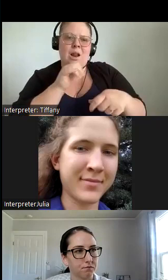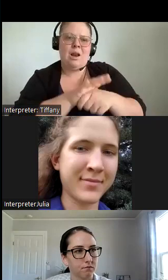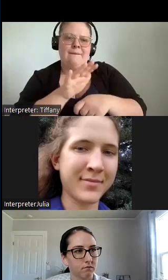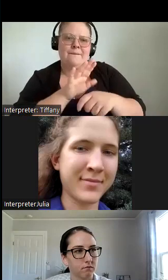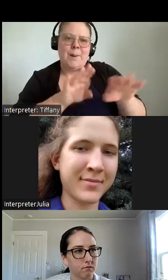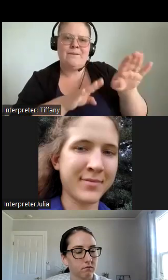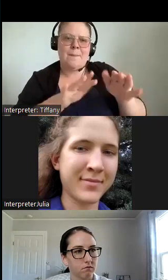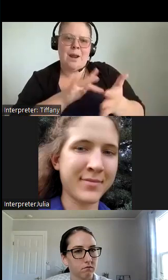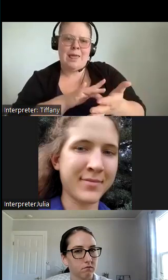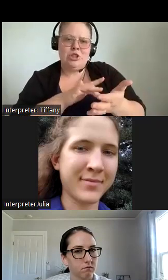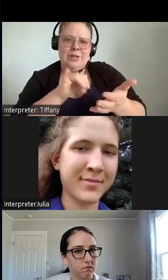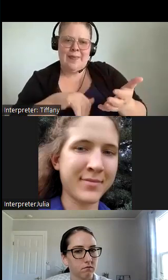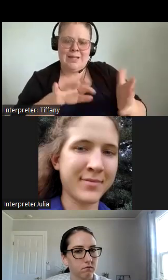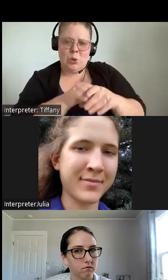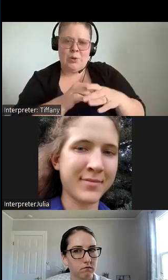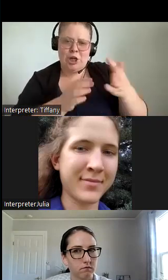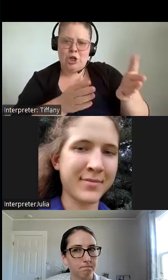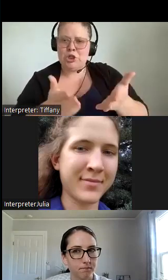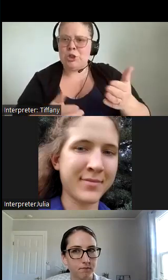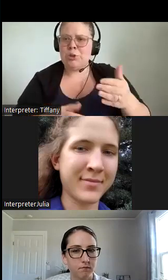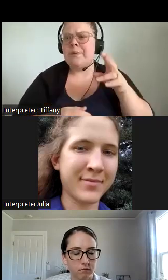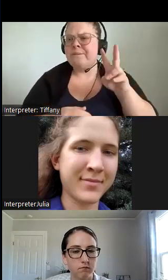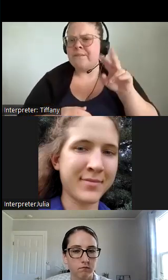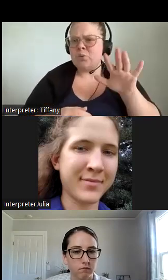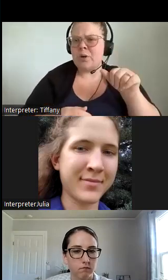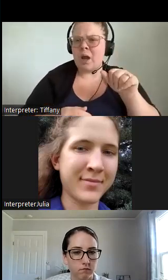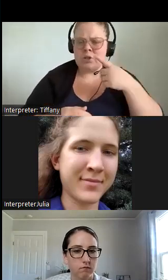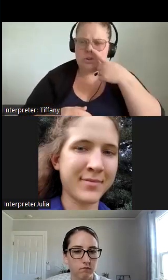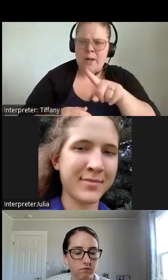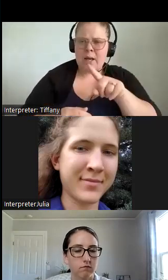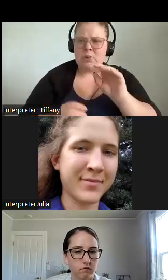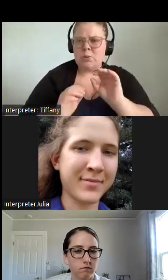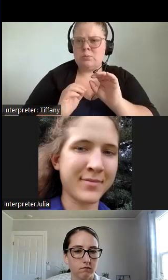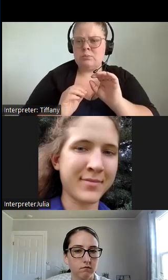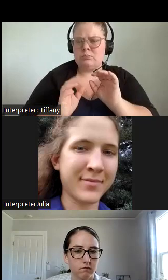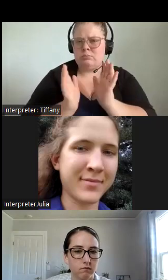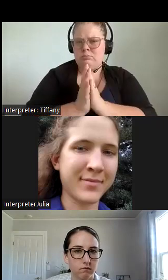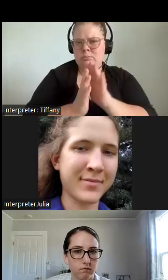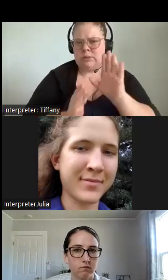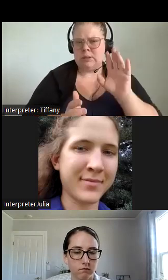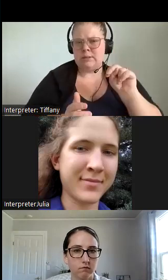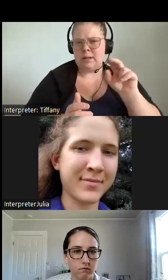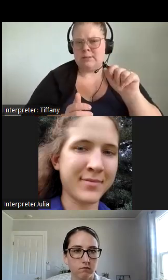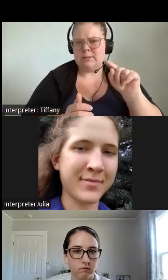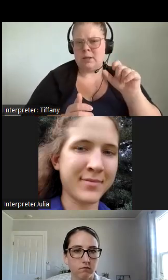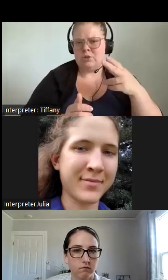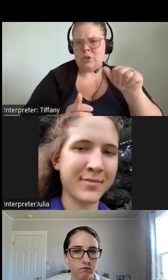in here as well? I'm wondering, Natasha, if you could clarify a little bit. I'm not sure I'm quite following the question.